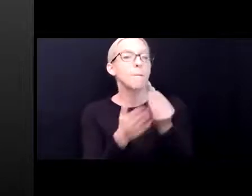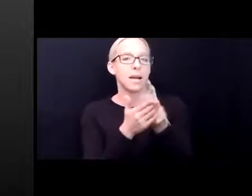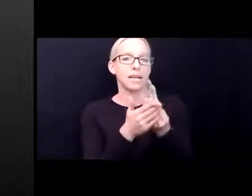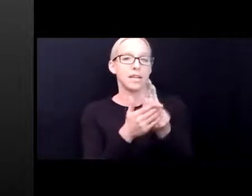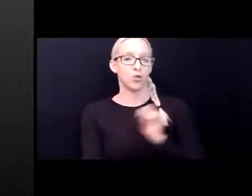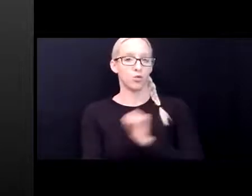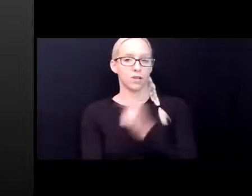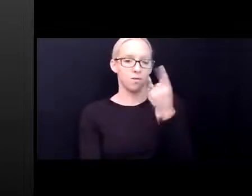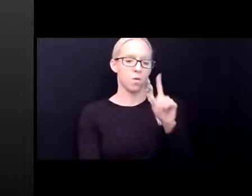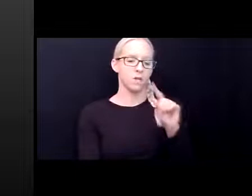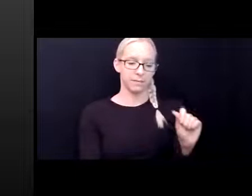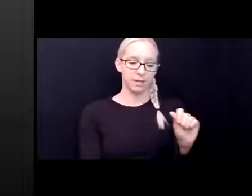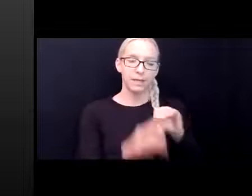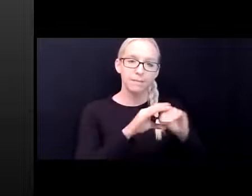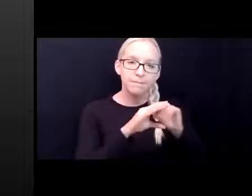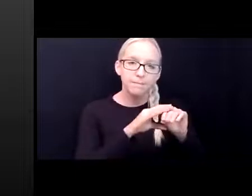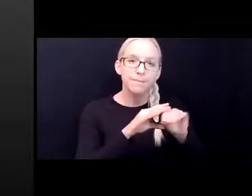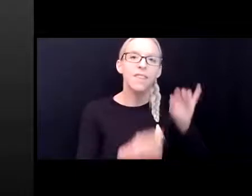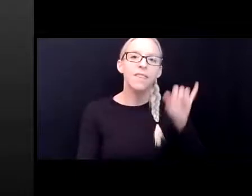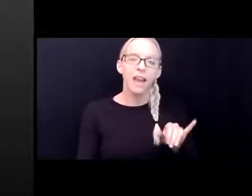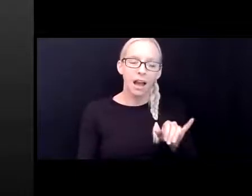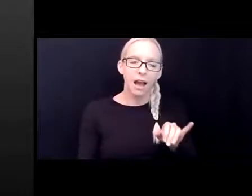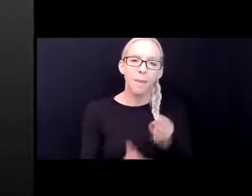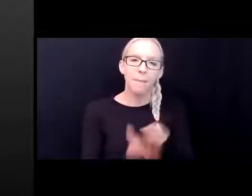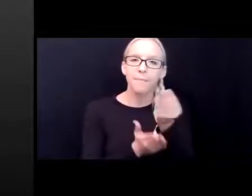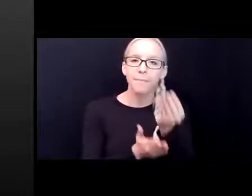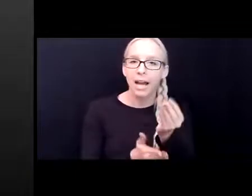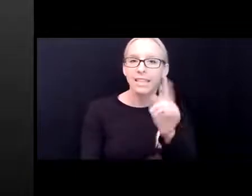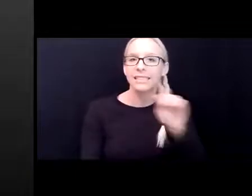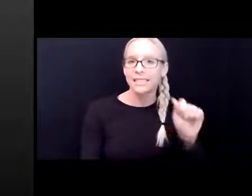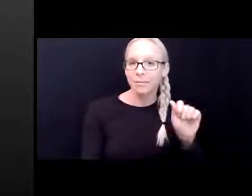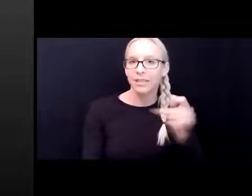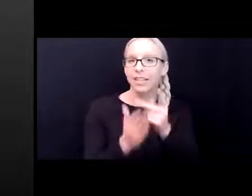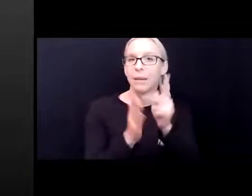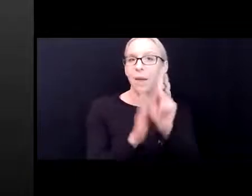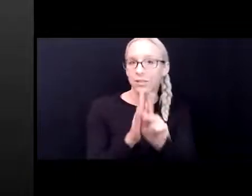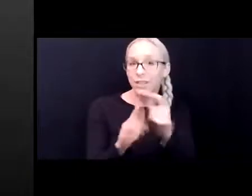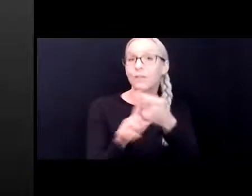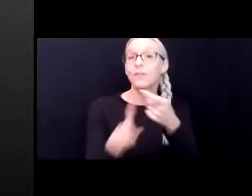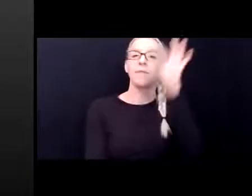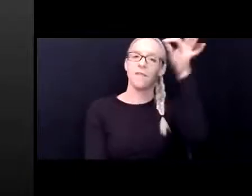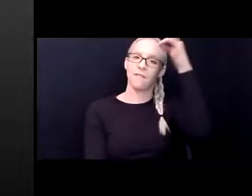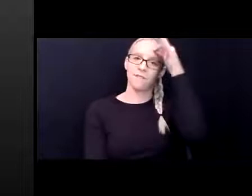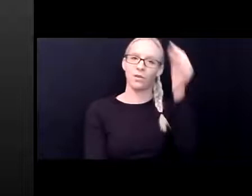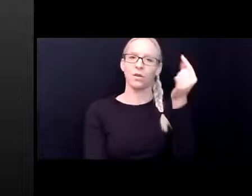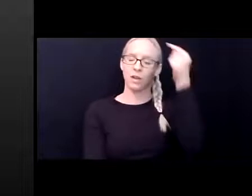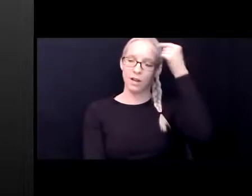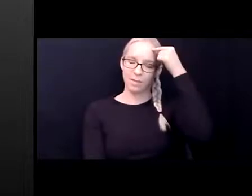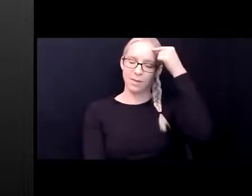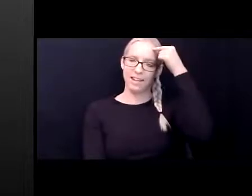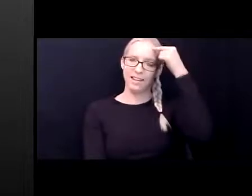federal government. That's basically buying a disability policy from the federal government when we just